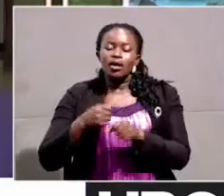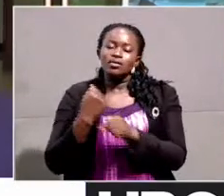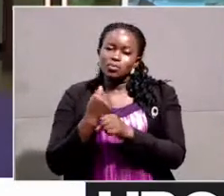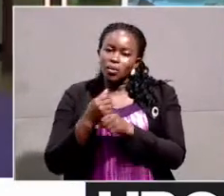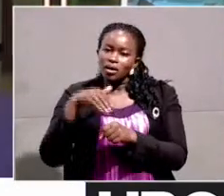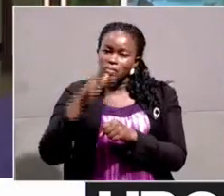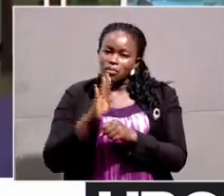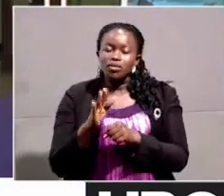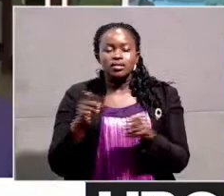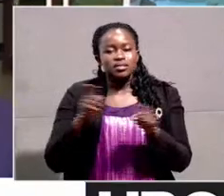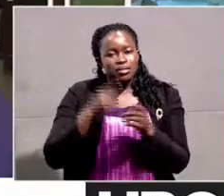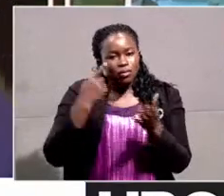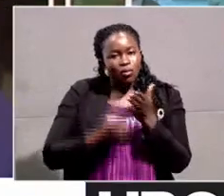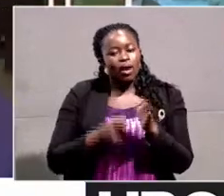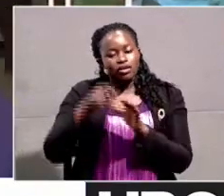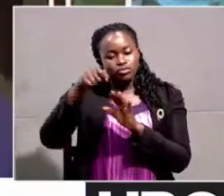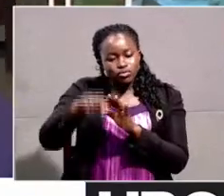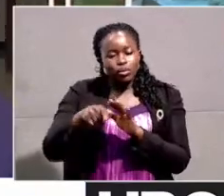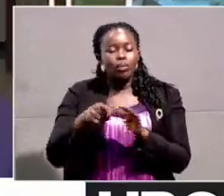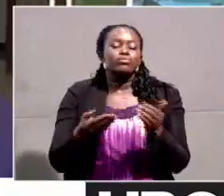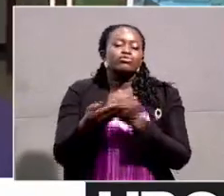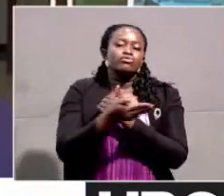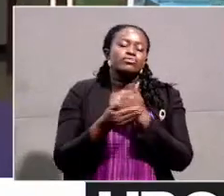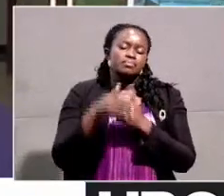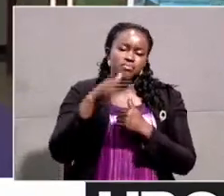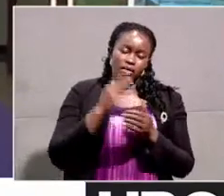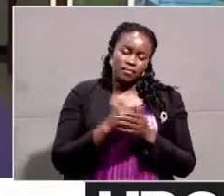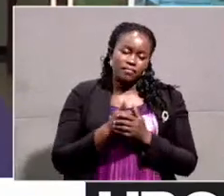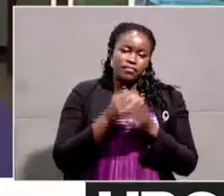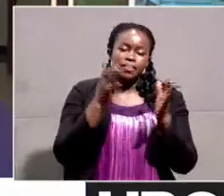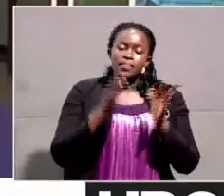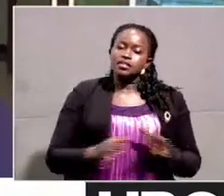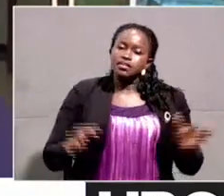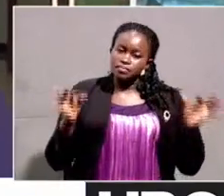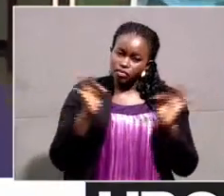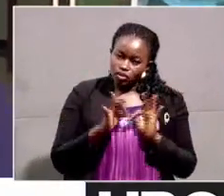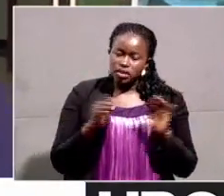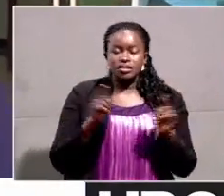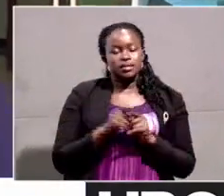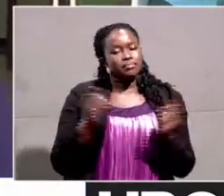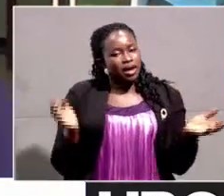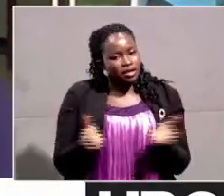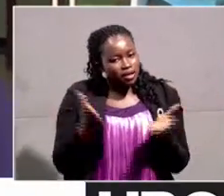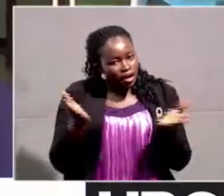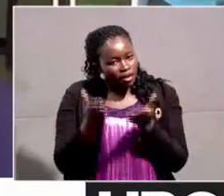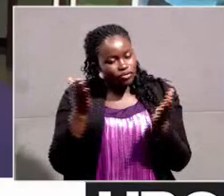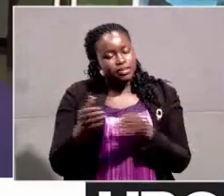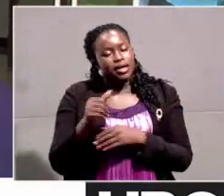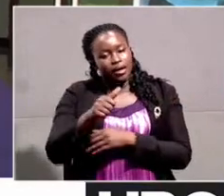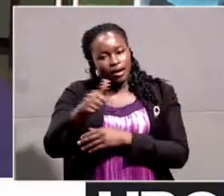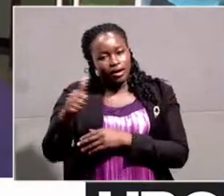you have sown. Mm-hmm. So it is really very important, and I encourage even other